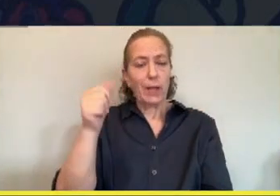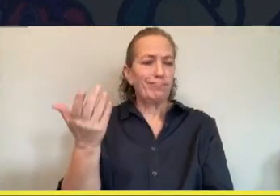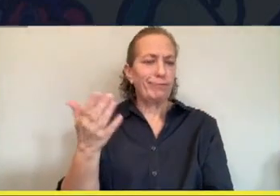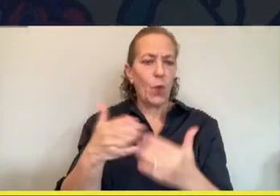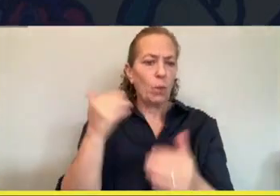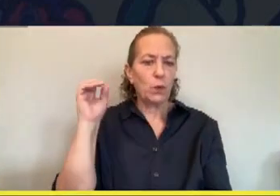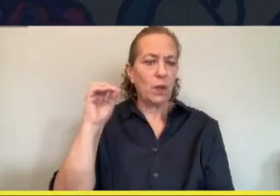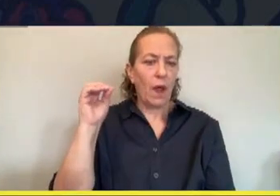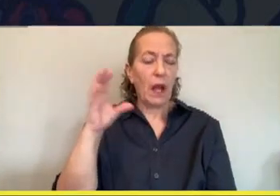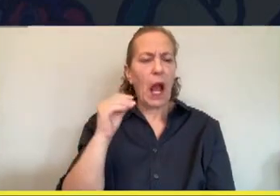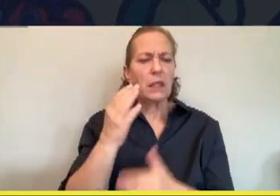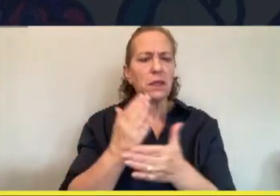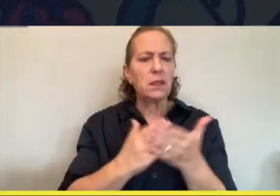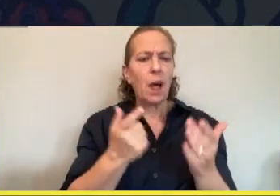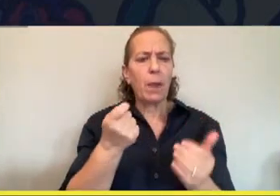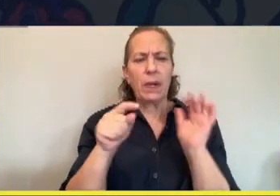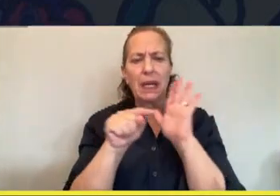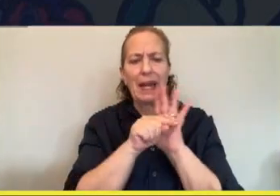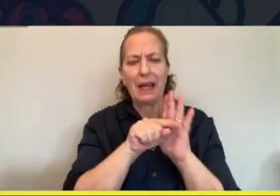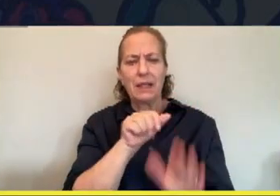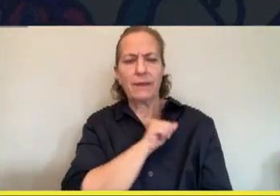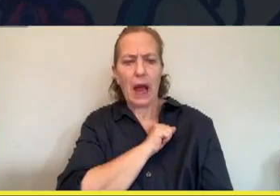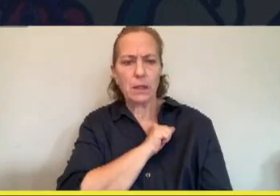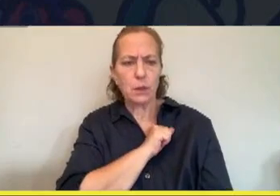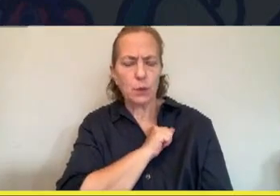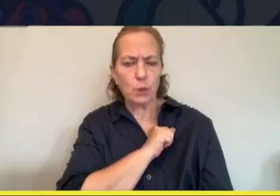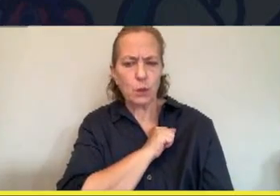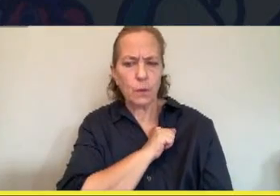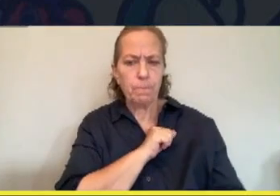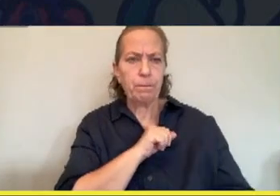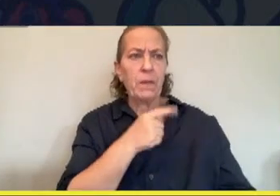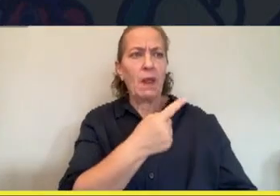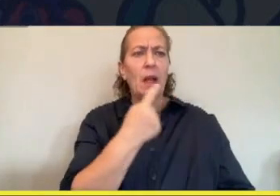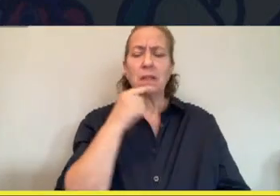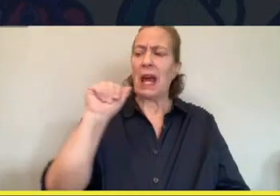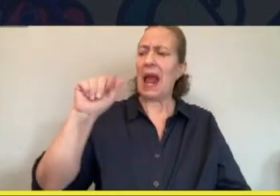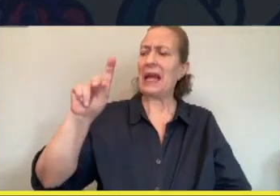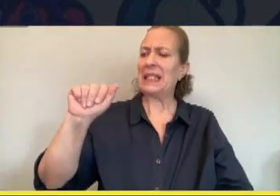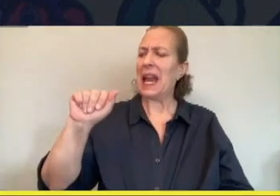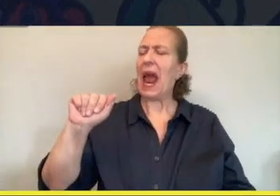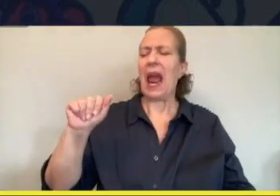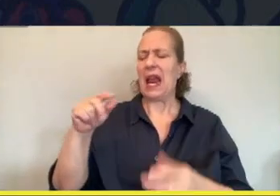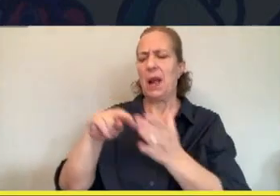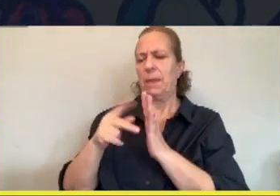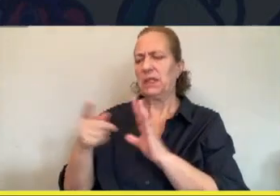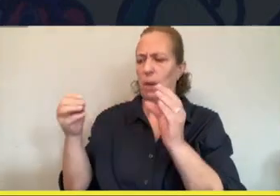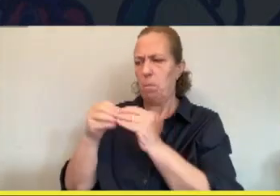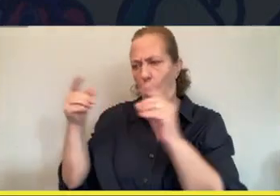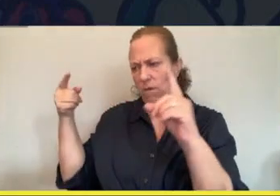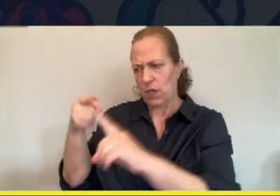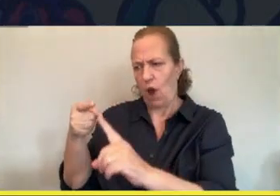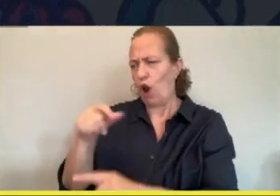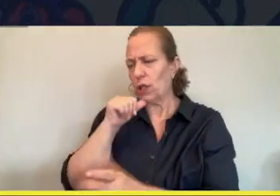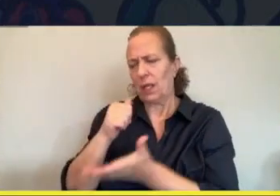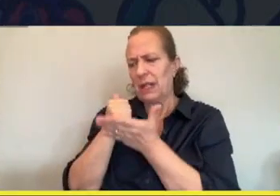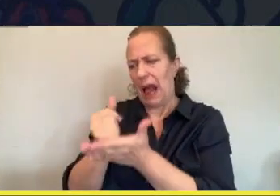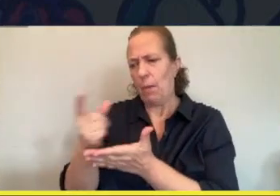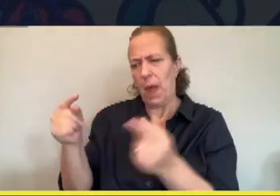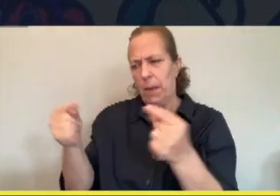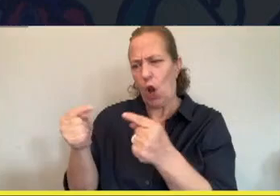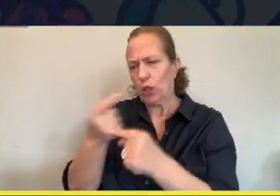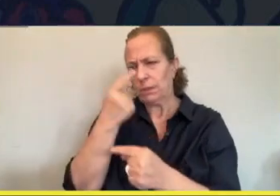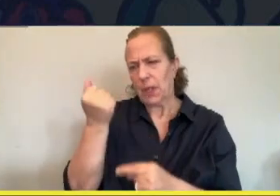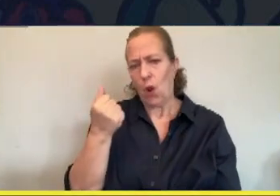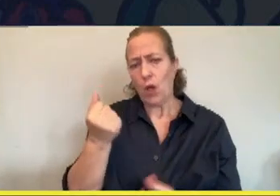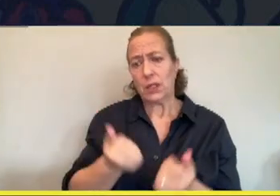the ADA. I truthfully think the ADA makes the disabled person more of a target and doesn't help them but hurts them, because a lot of us, me personally, are